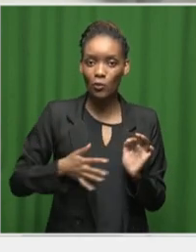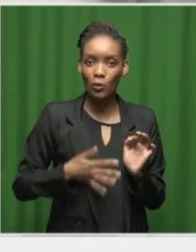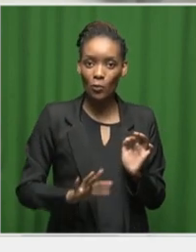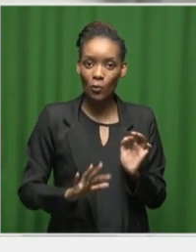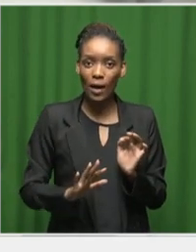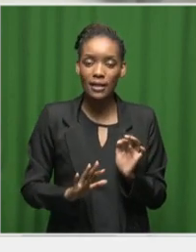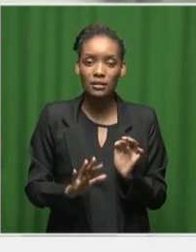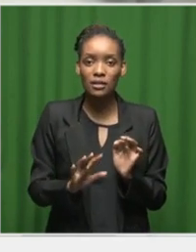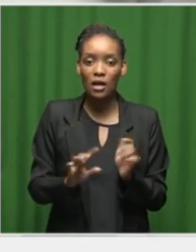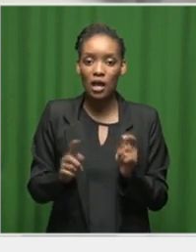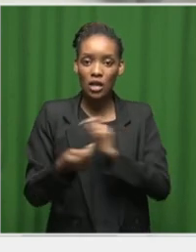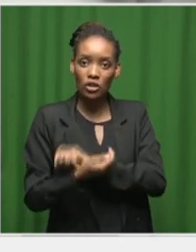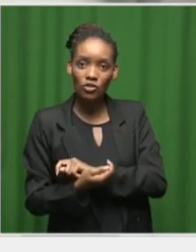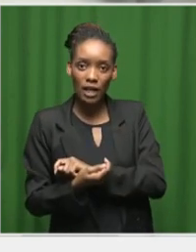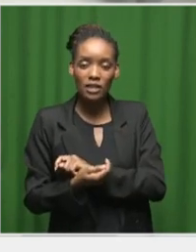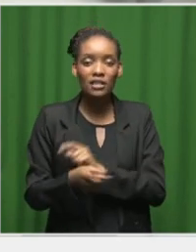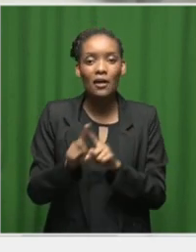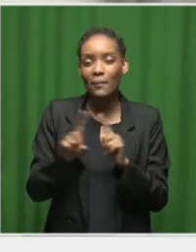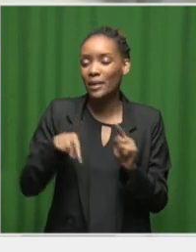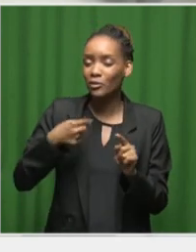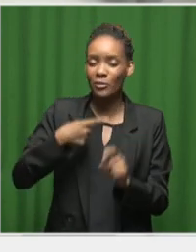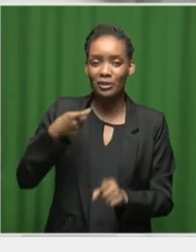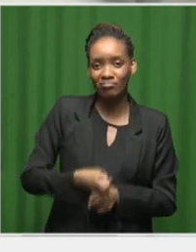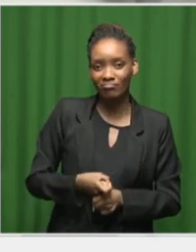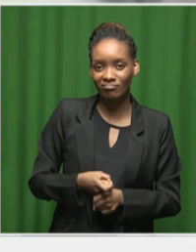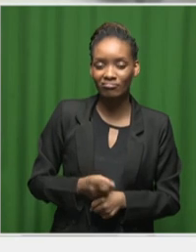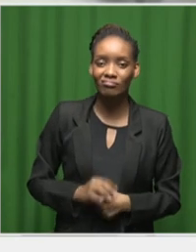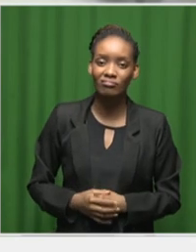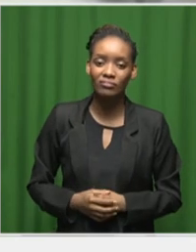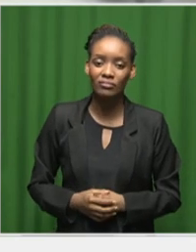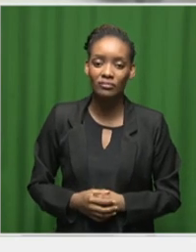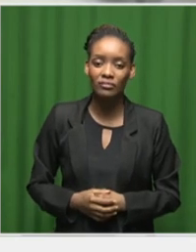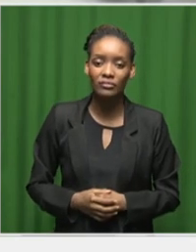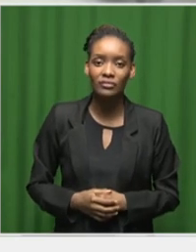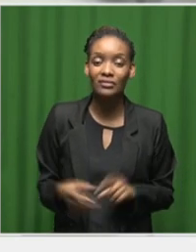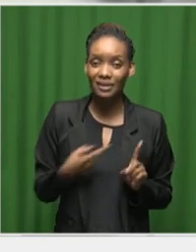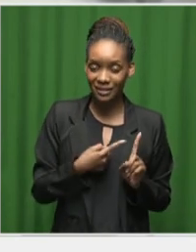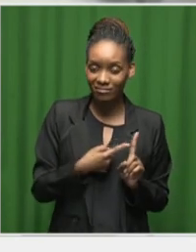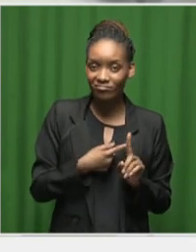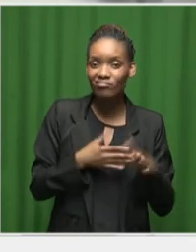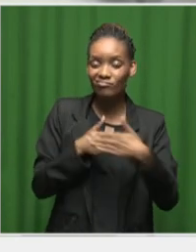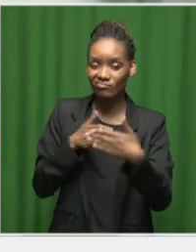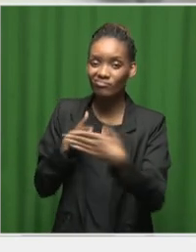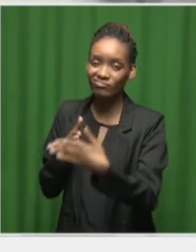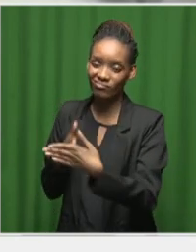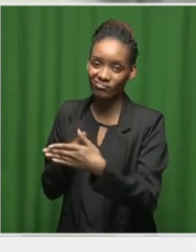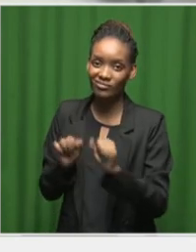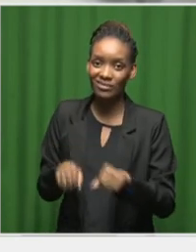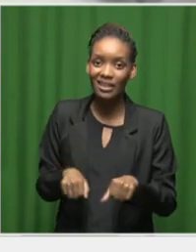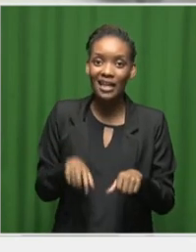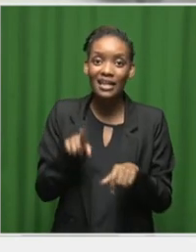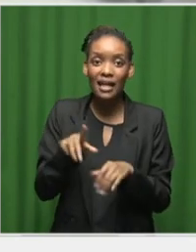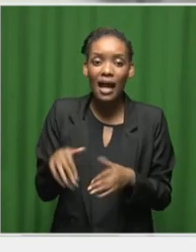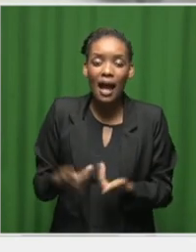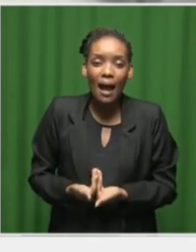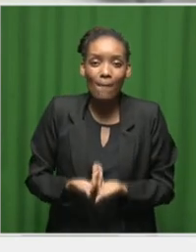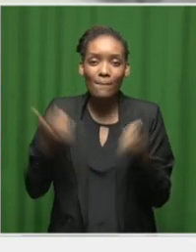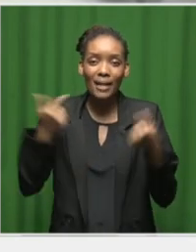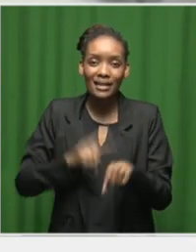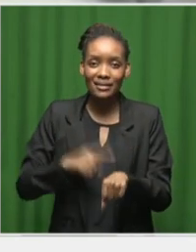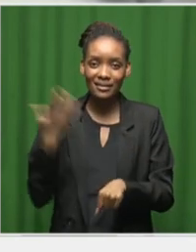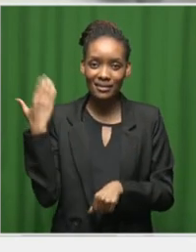not allowed to. So he had that obstacle. And then, of course, it was apartheid times and a lot